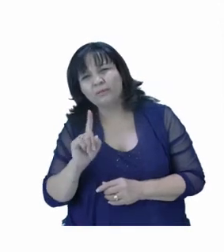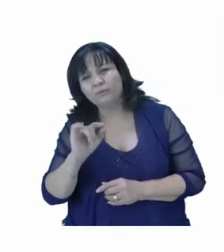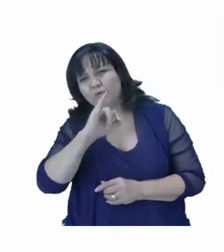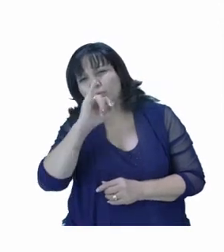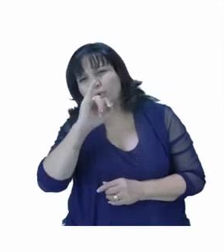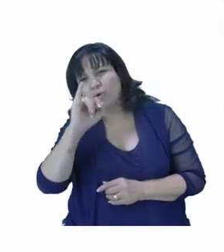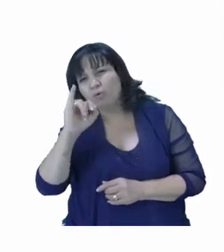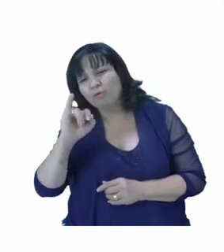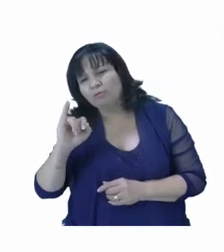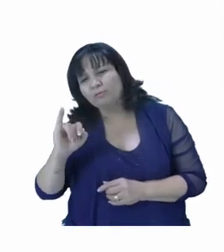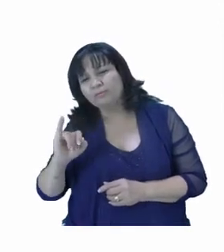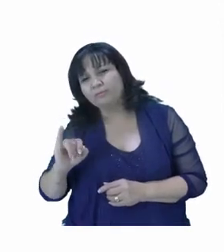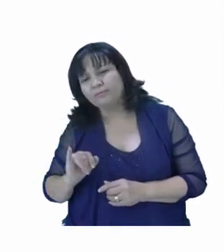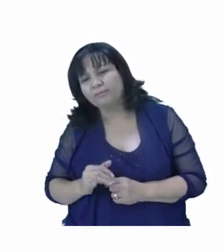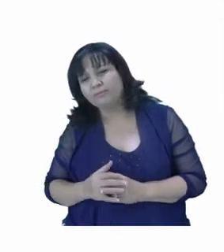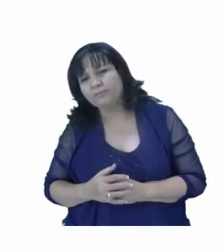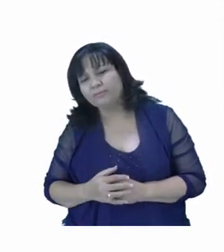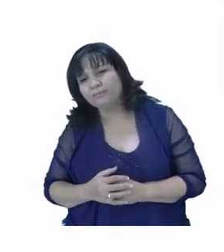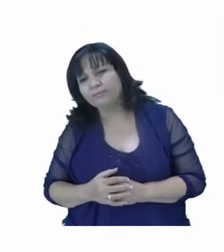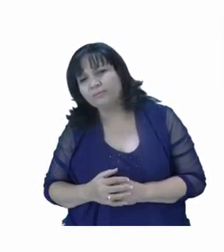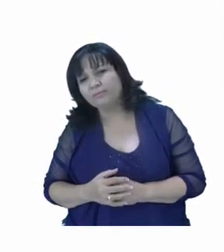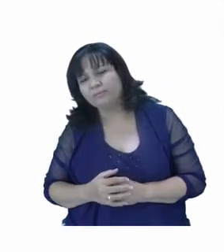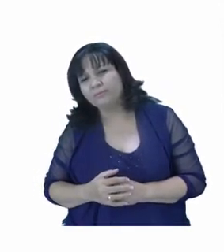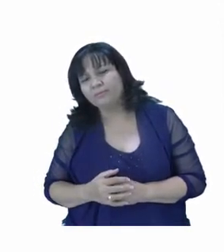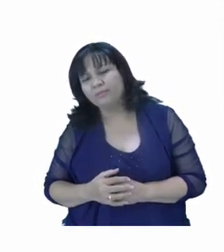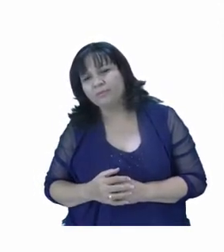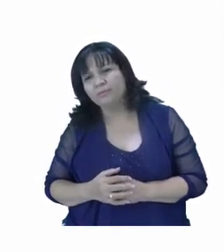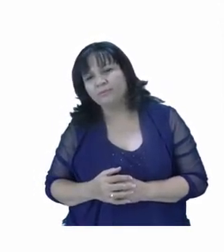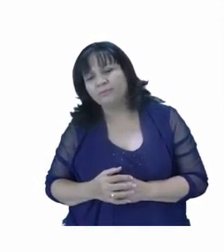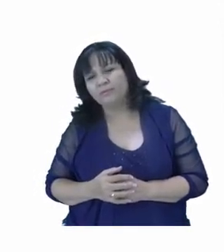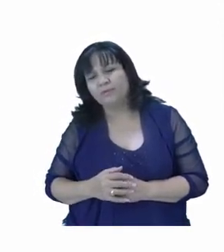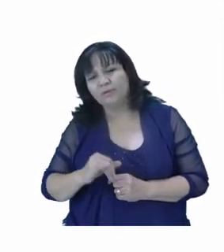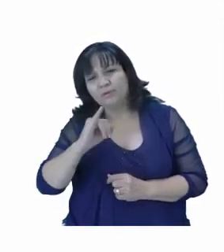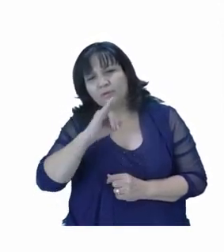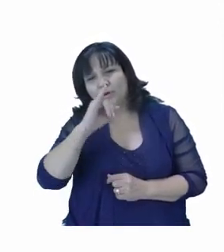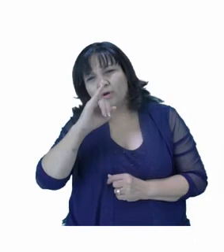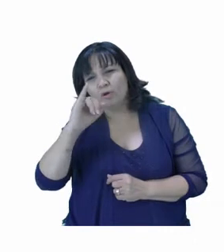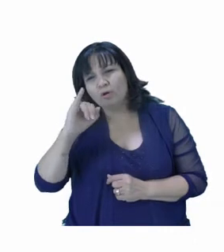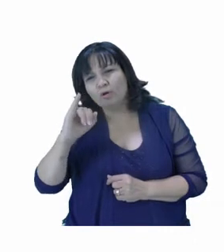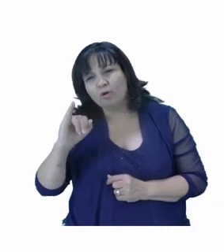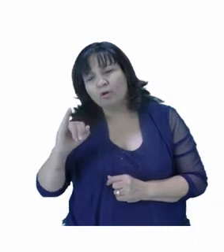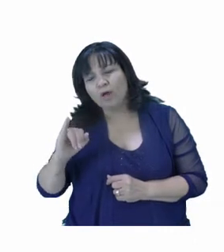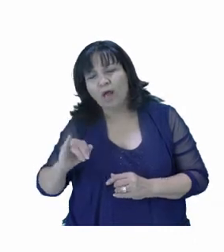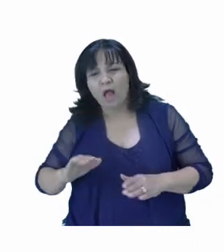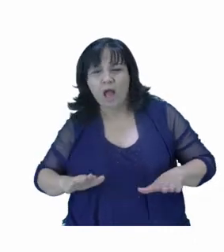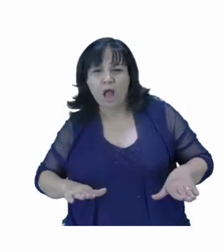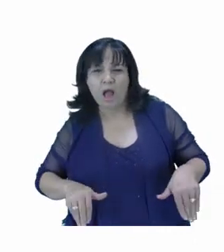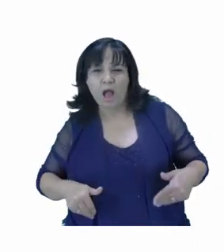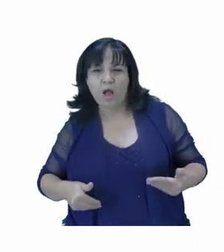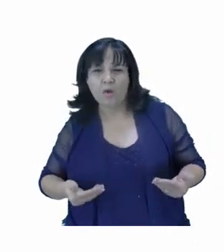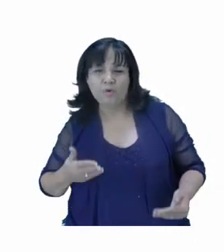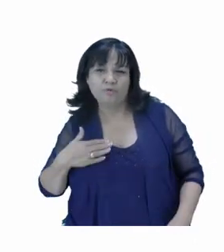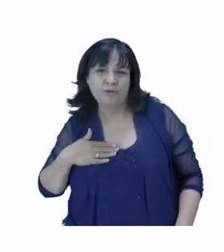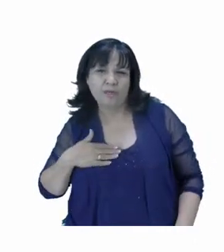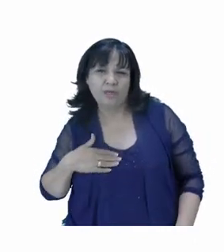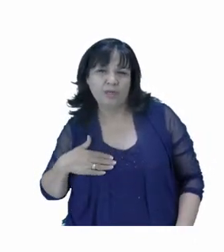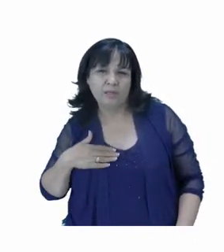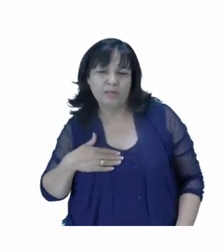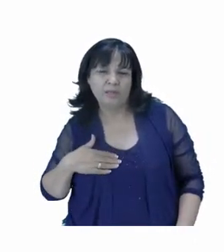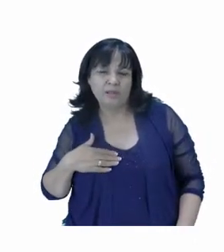Now, we are going to draw a picture of how you feel when you